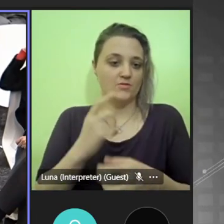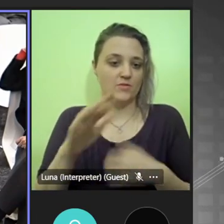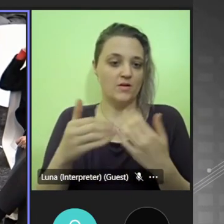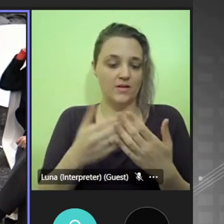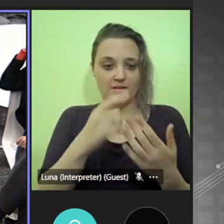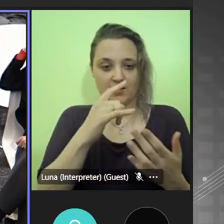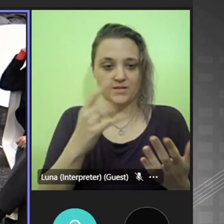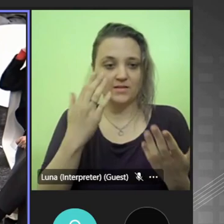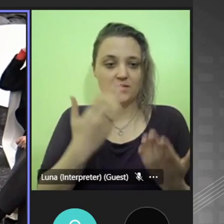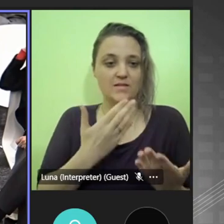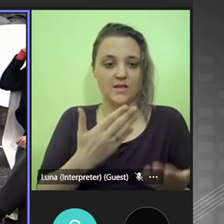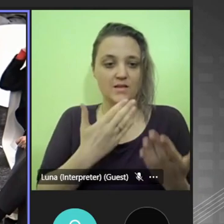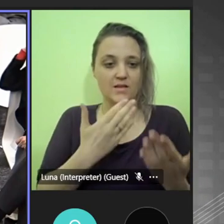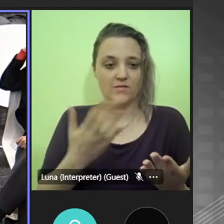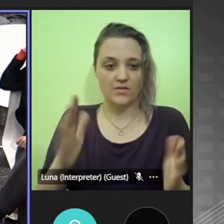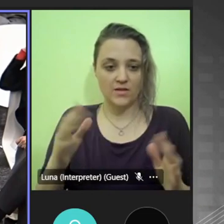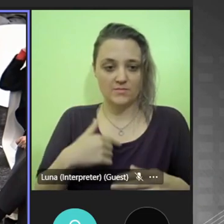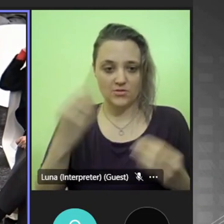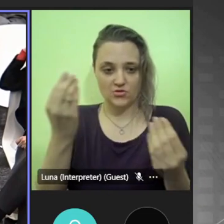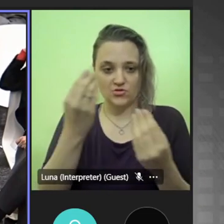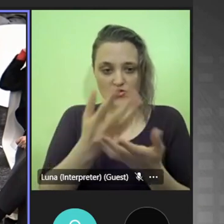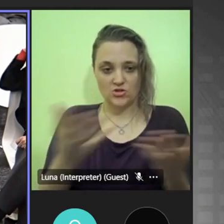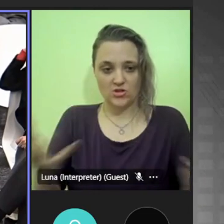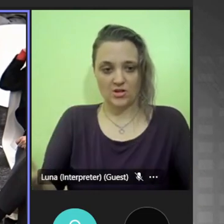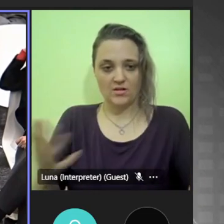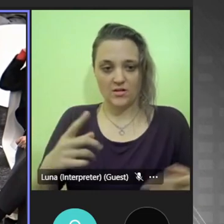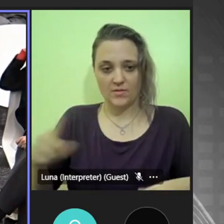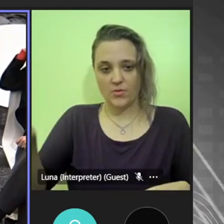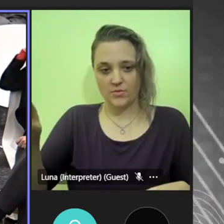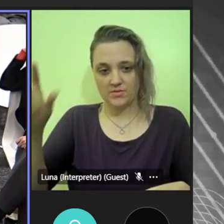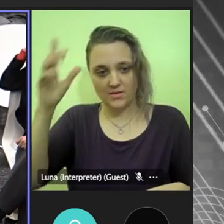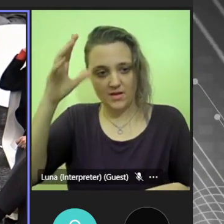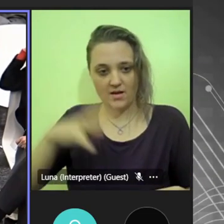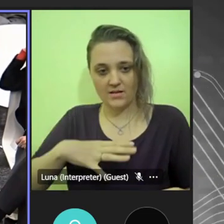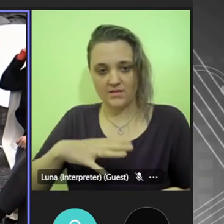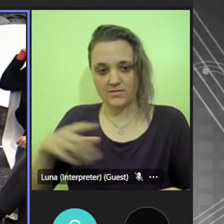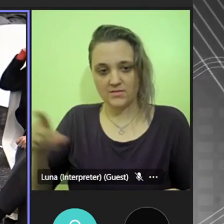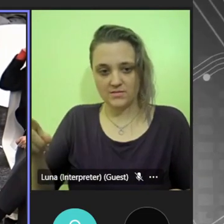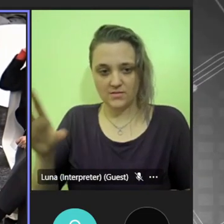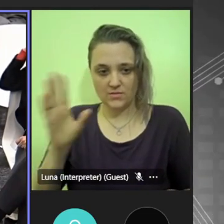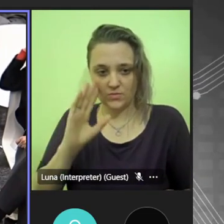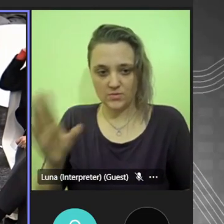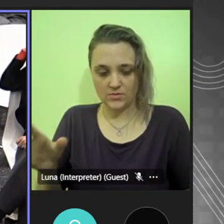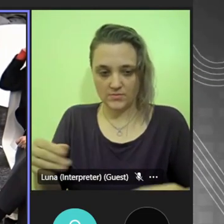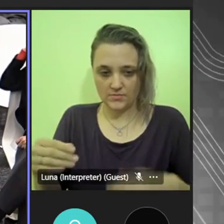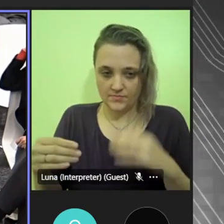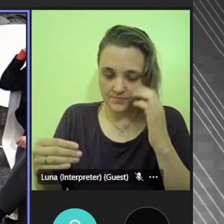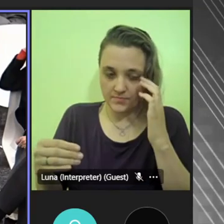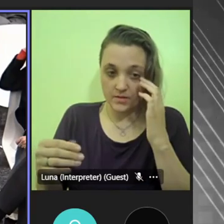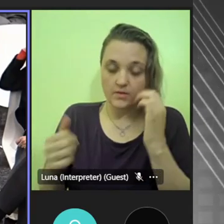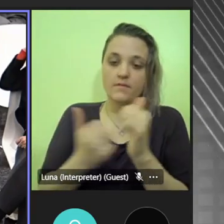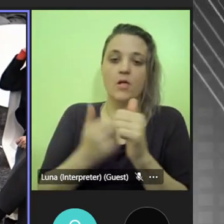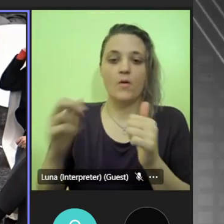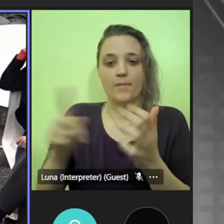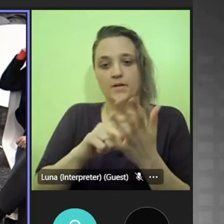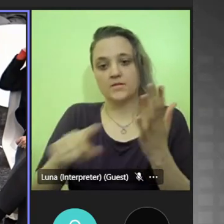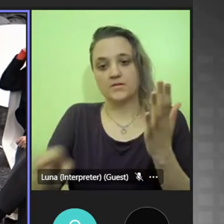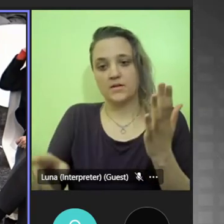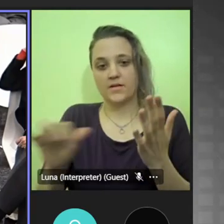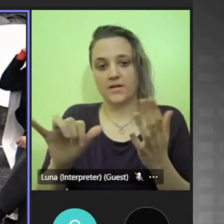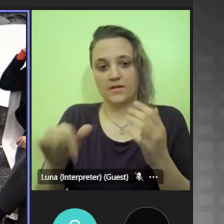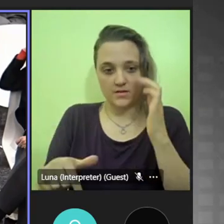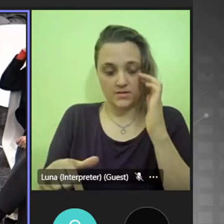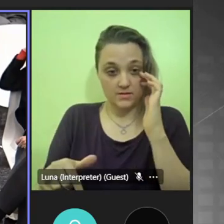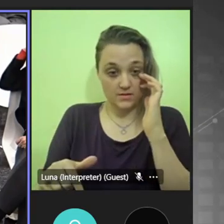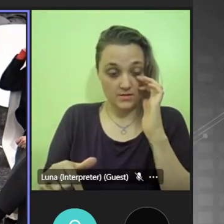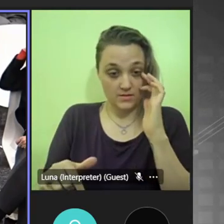free bears for all the kids. Thanks for letting me share. Scott Brannon. I'm going to ask those guys, who do I write or what do you